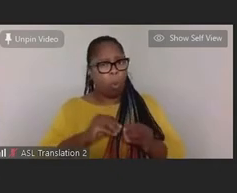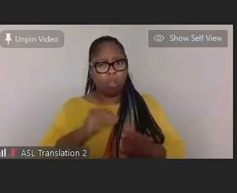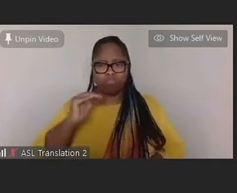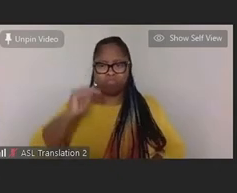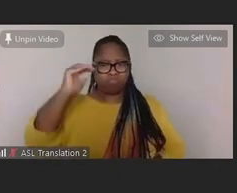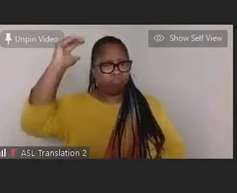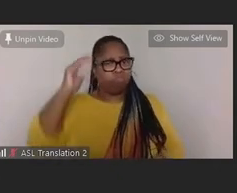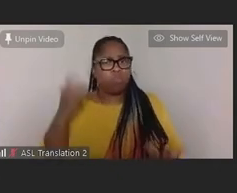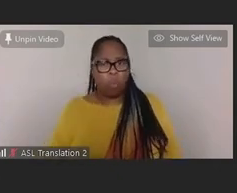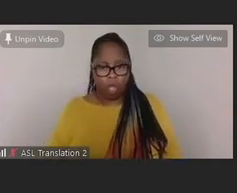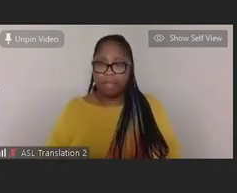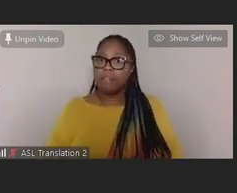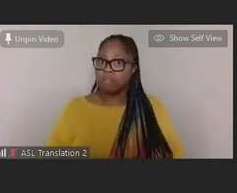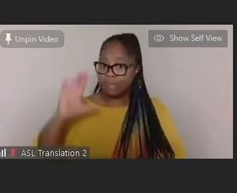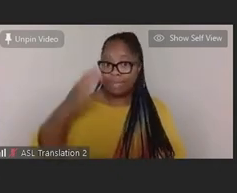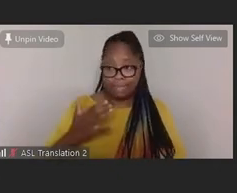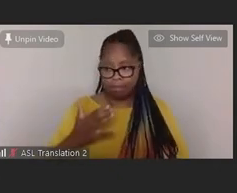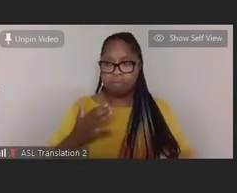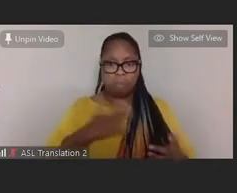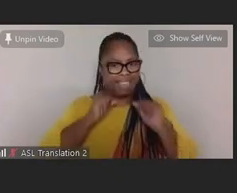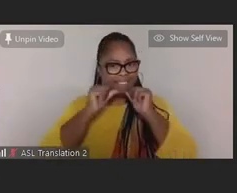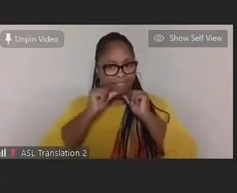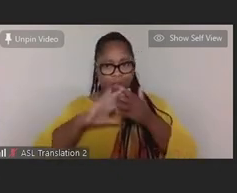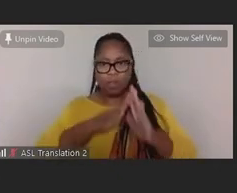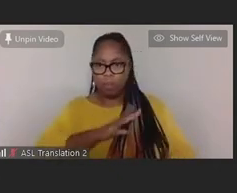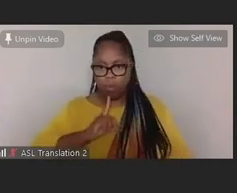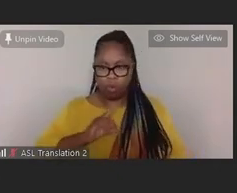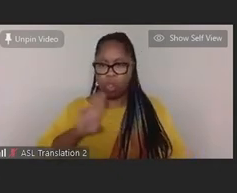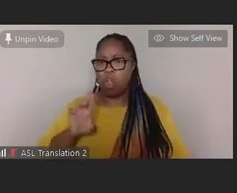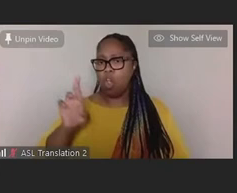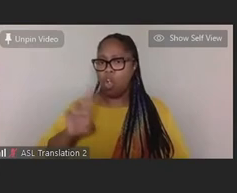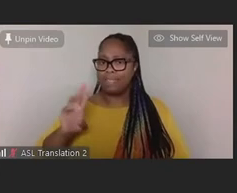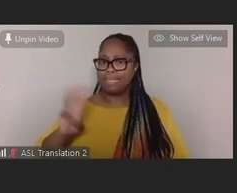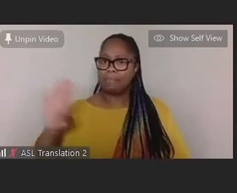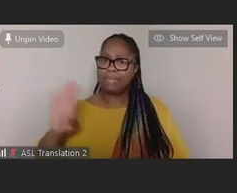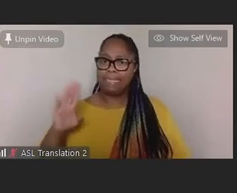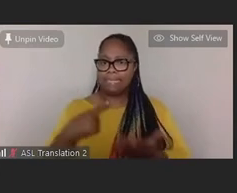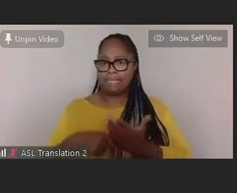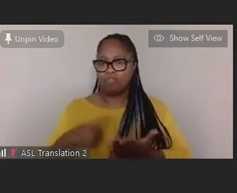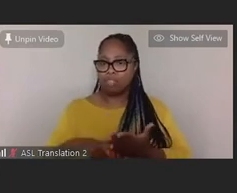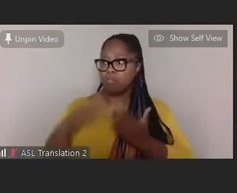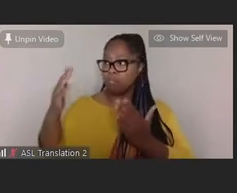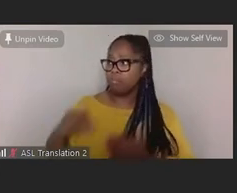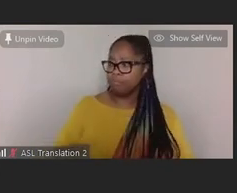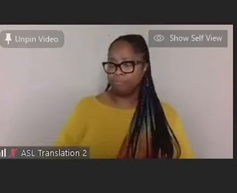you're seeing that by my denial at the community board with the R6B discussion. Next slide, please.